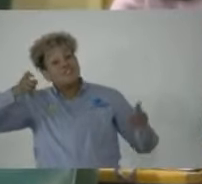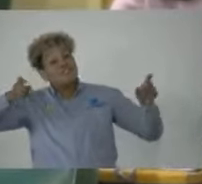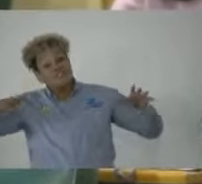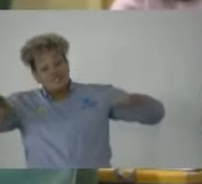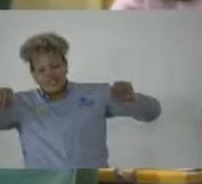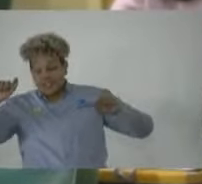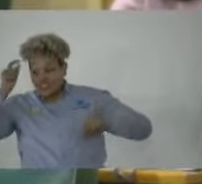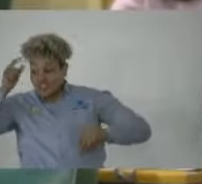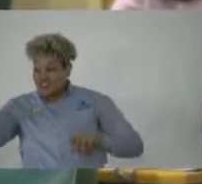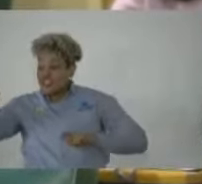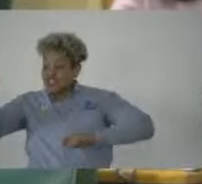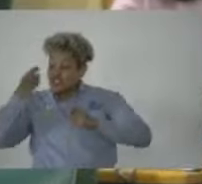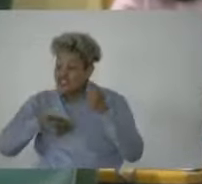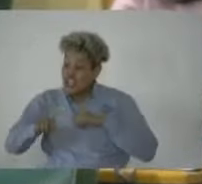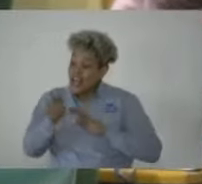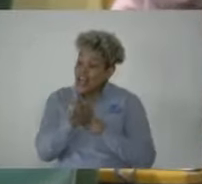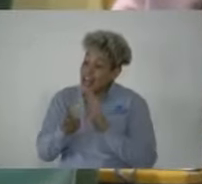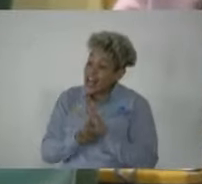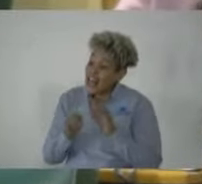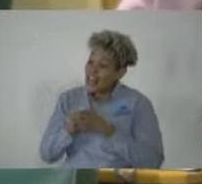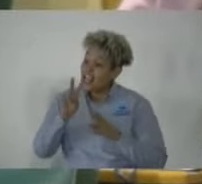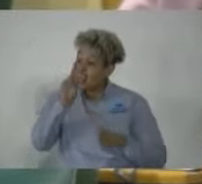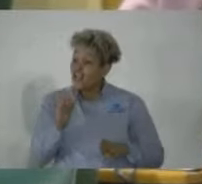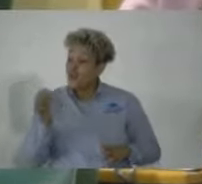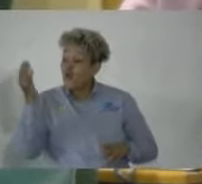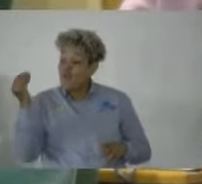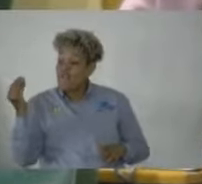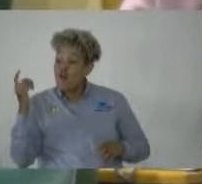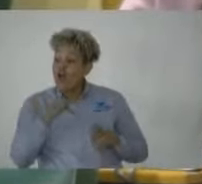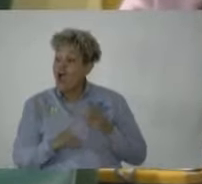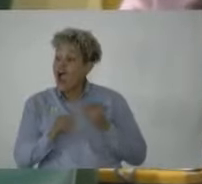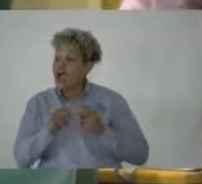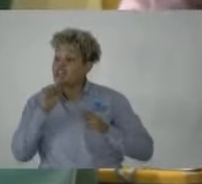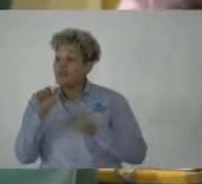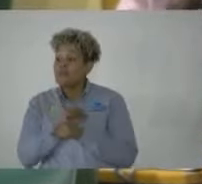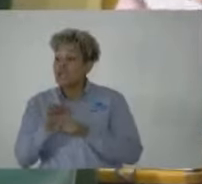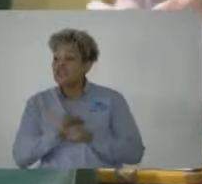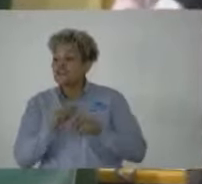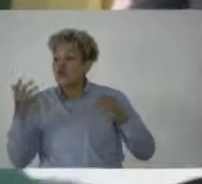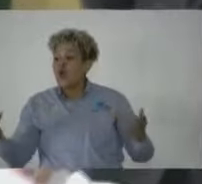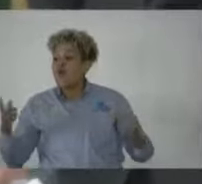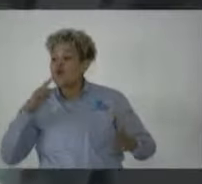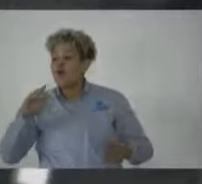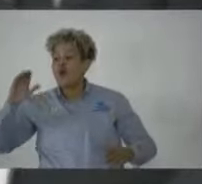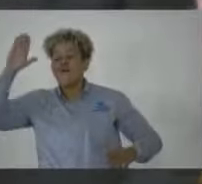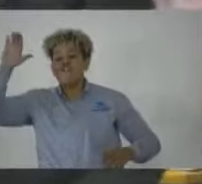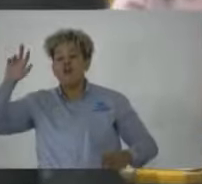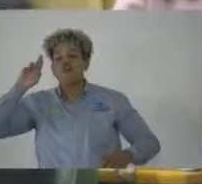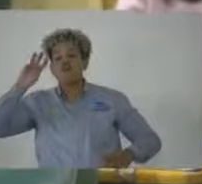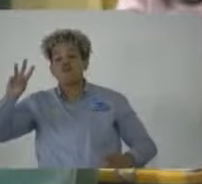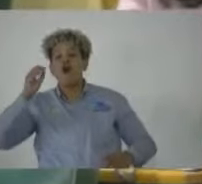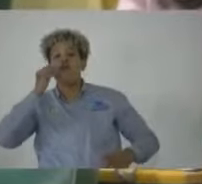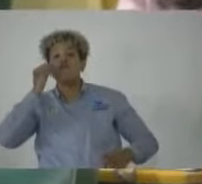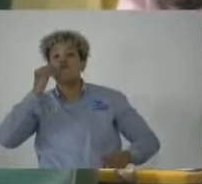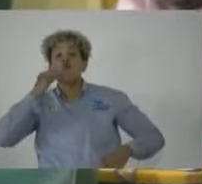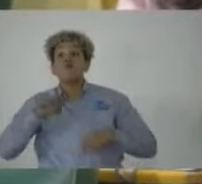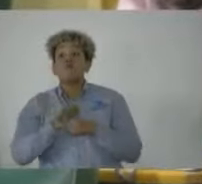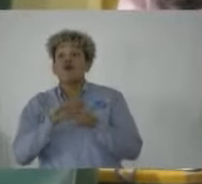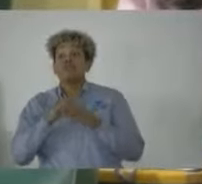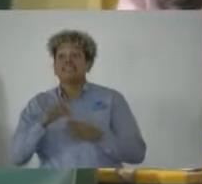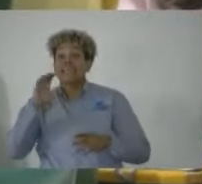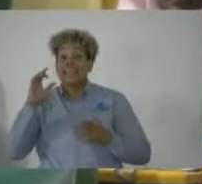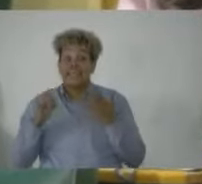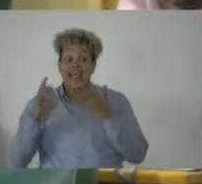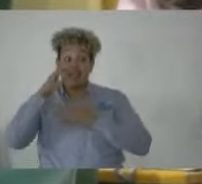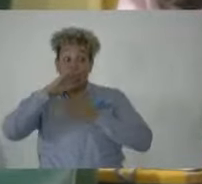administration changed the law in 2014 to ensure that foreign raw goods produced in